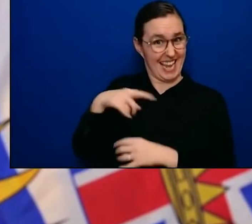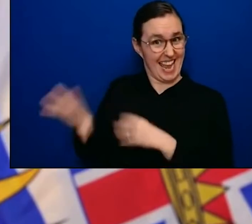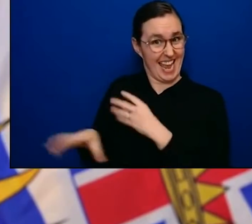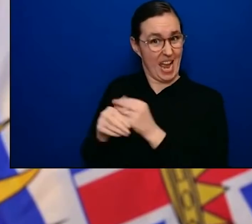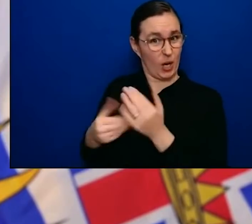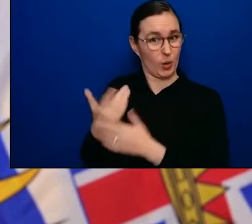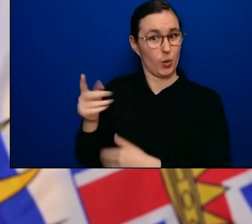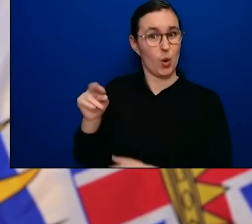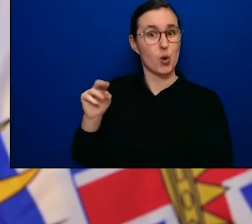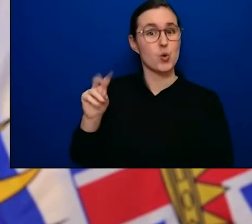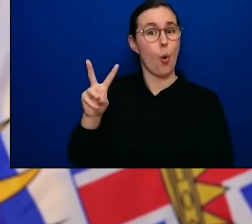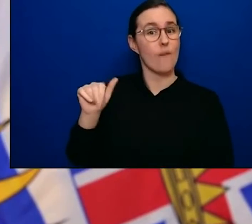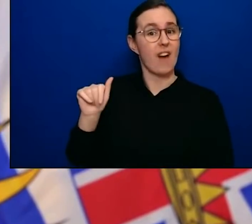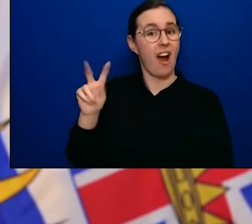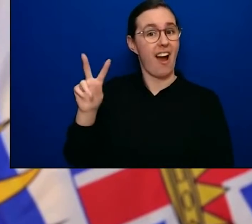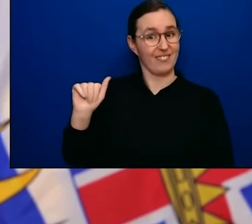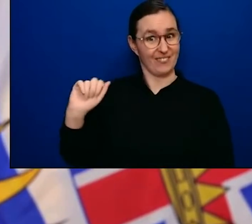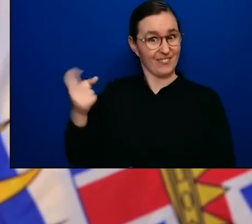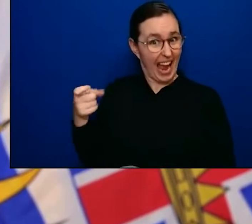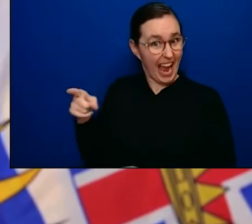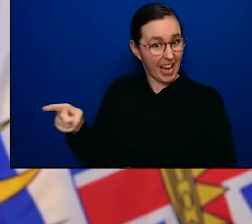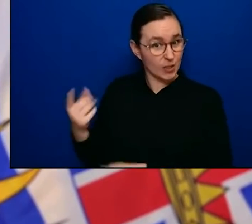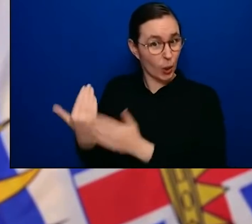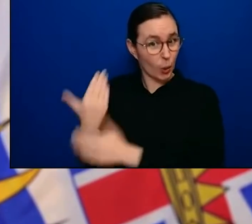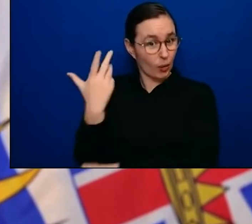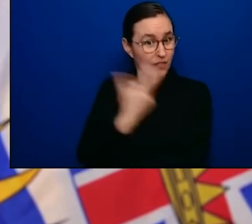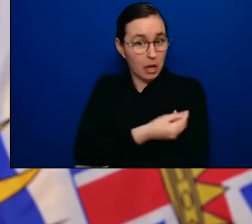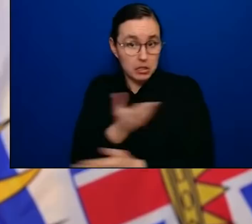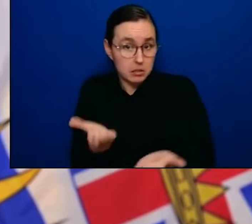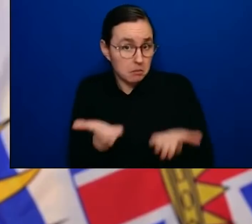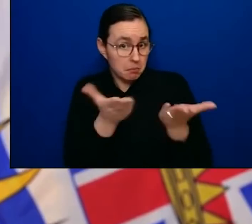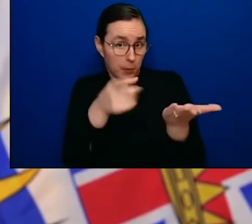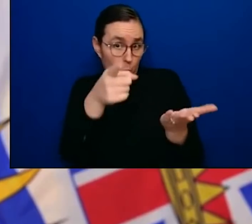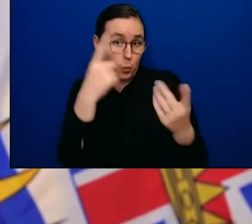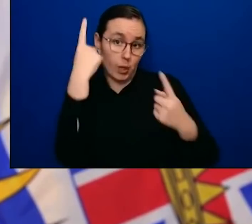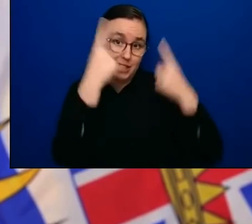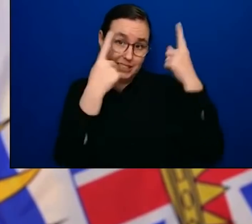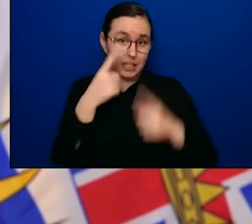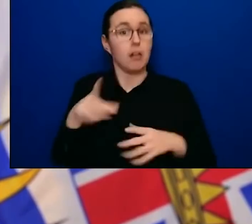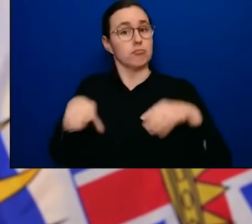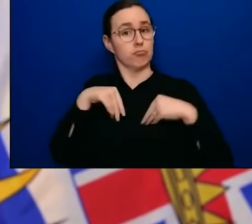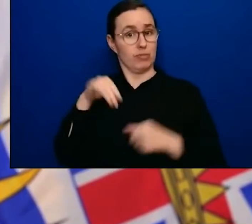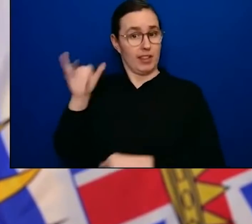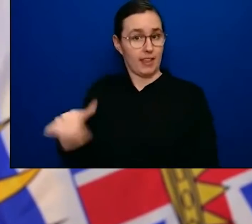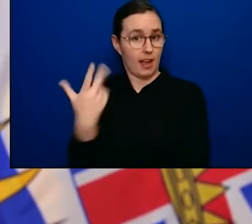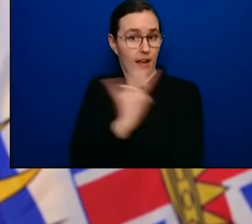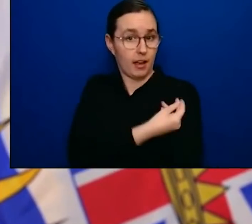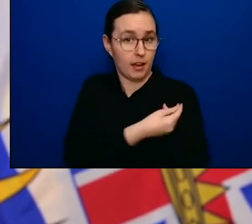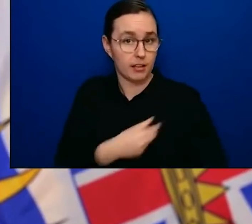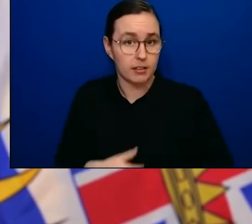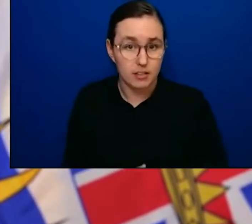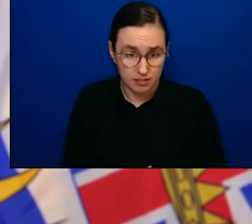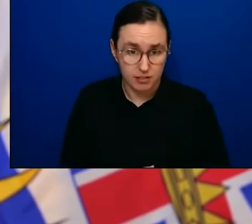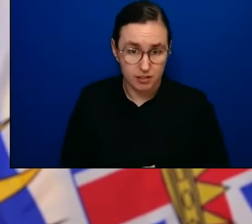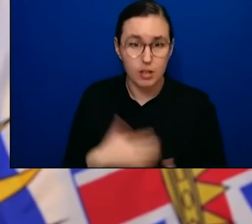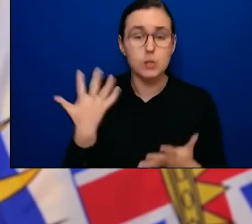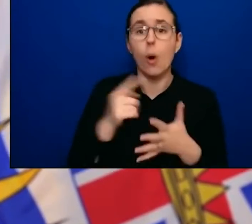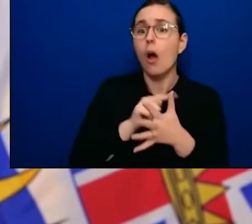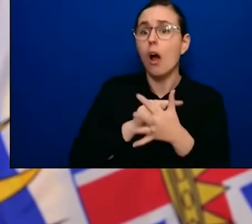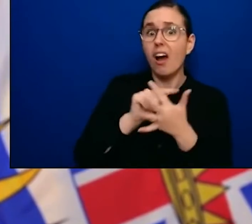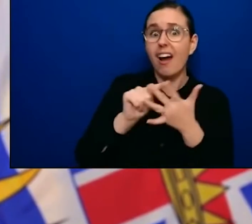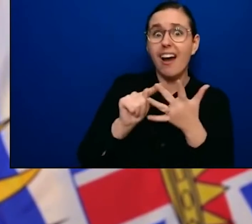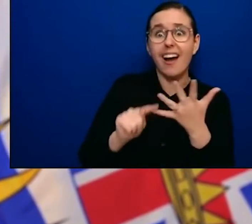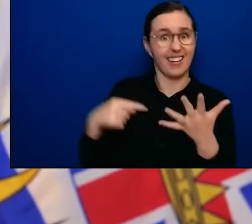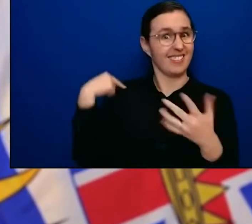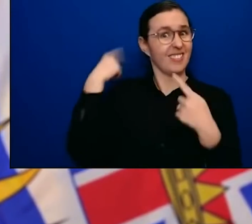basics are just important today, if not more so than they were last week, as we've started to get back to many